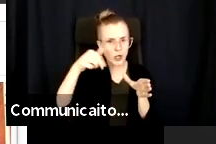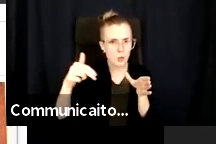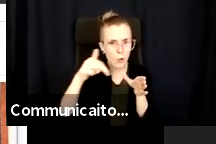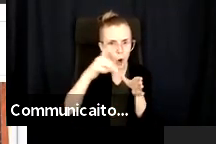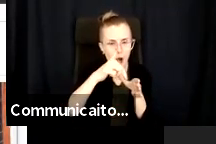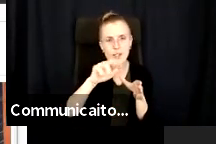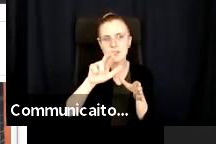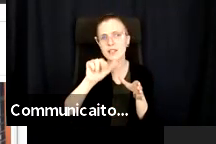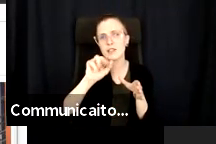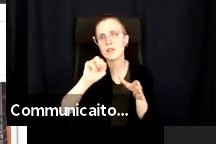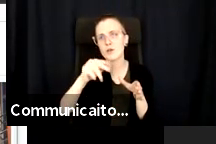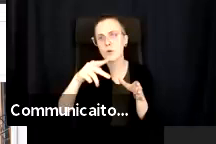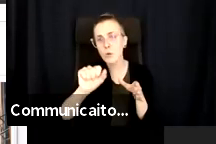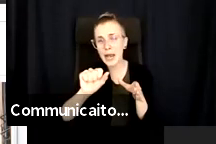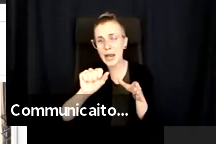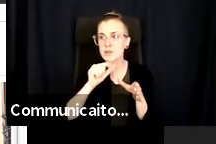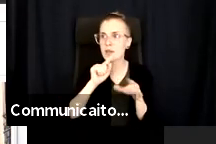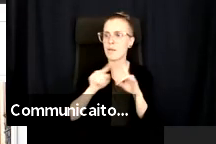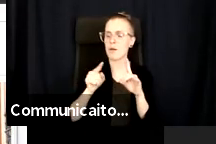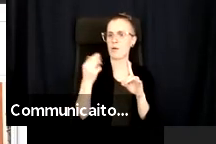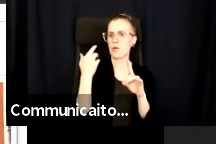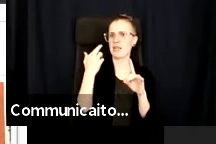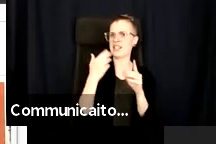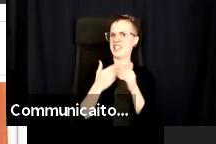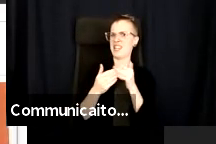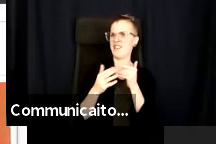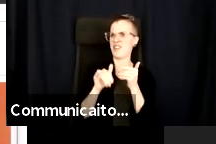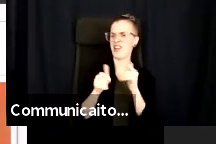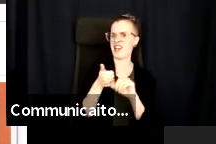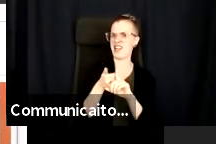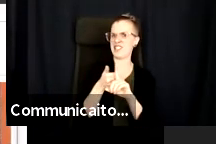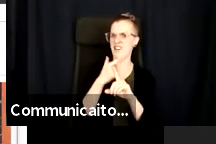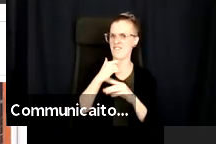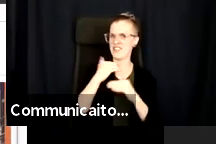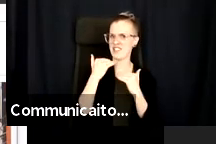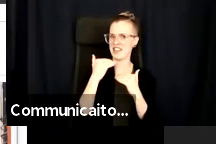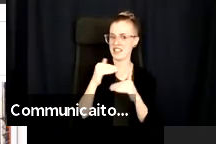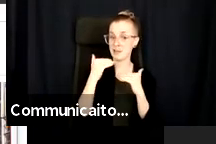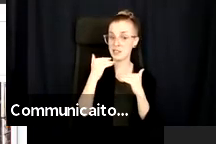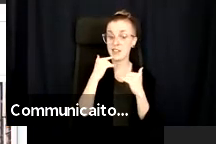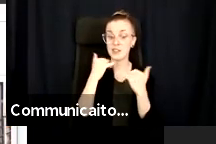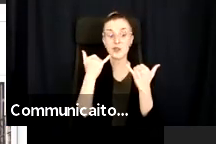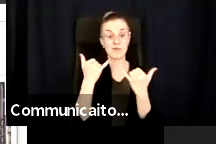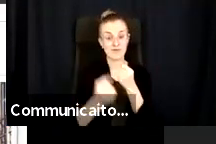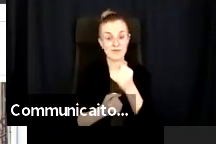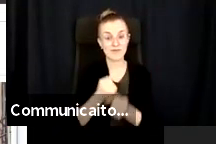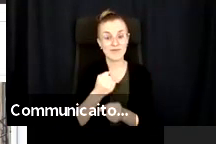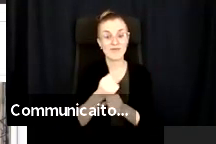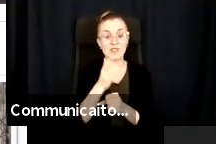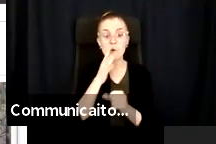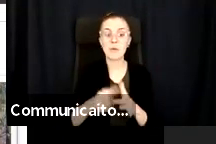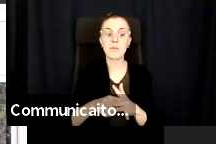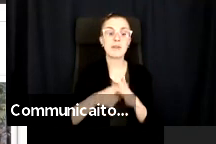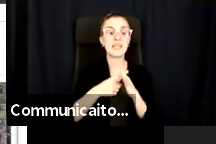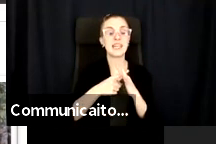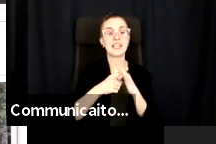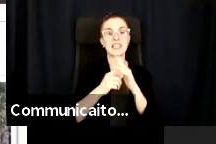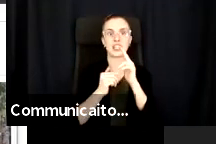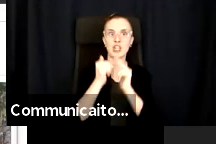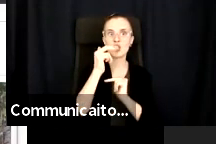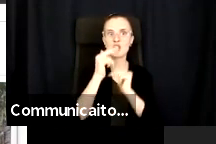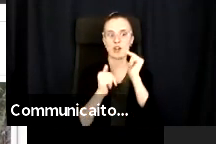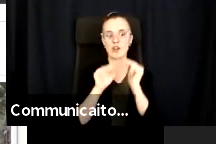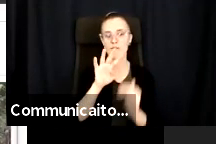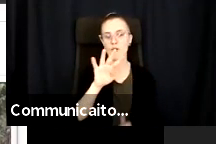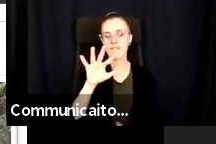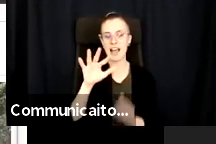those are limiting. So at the end of this year, we will begin construction on a $45 million